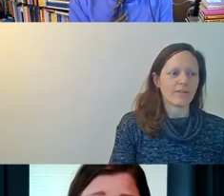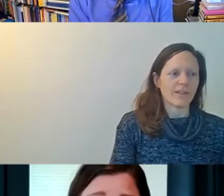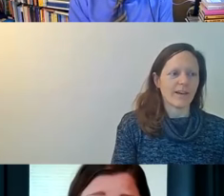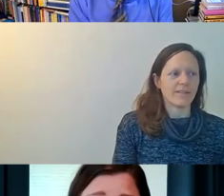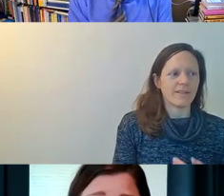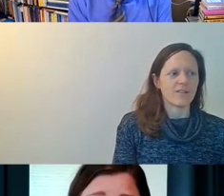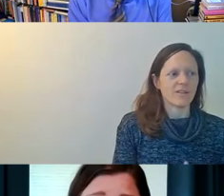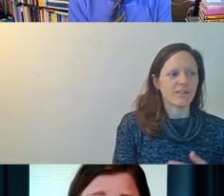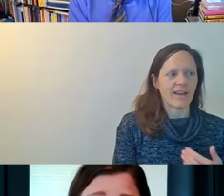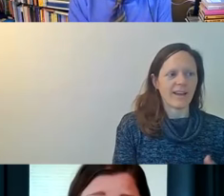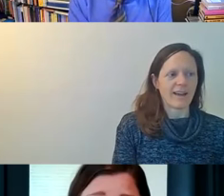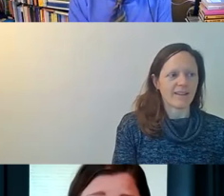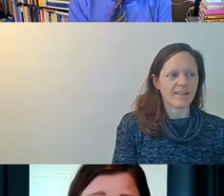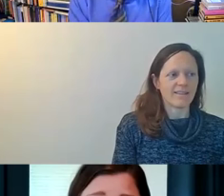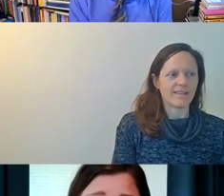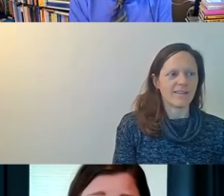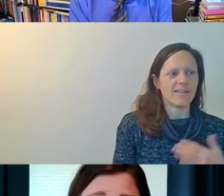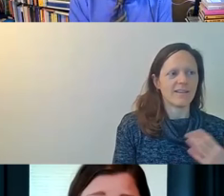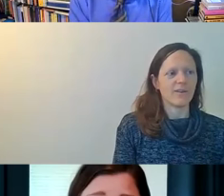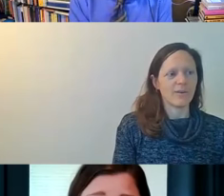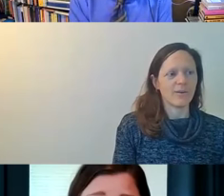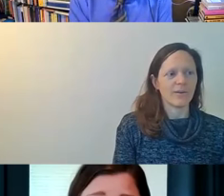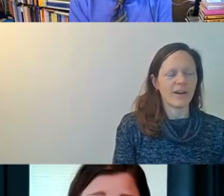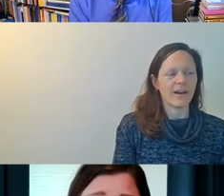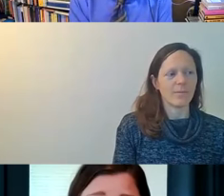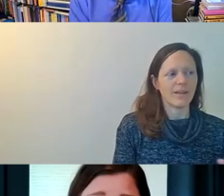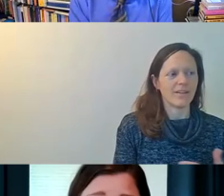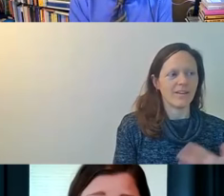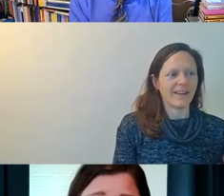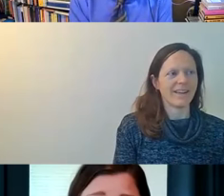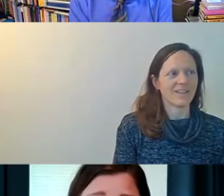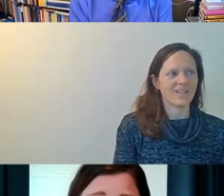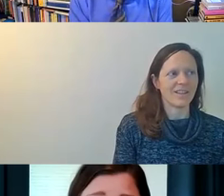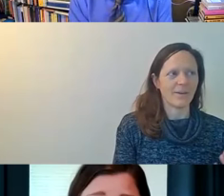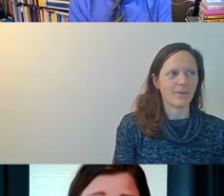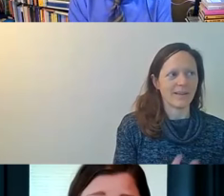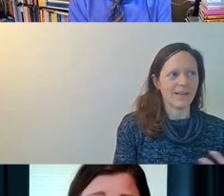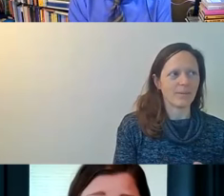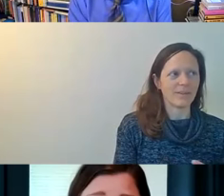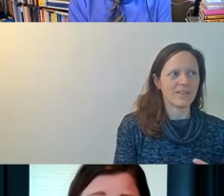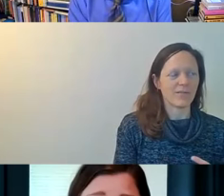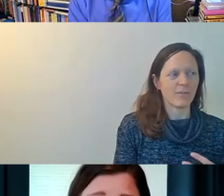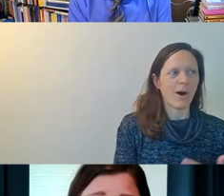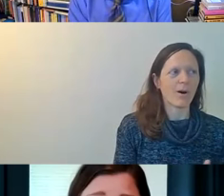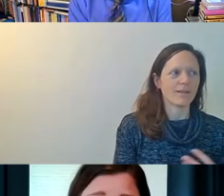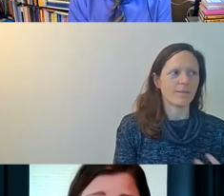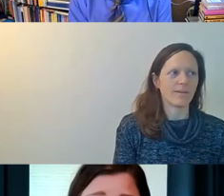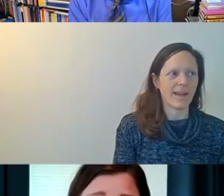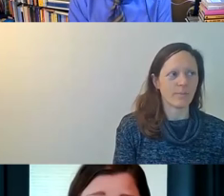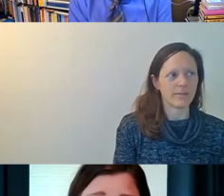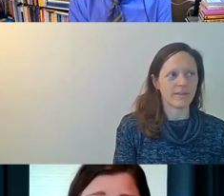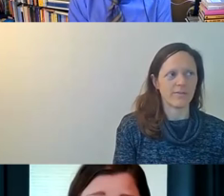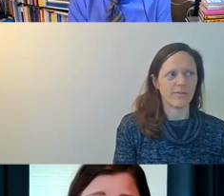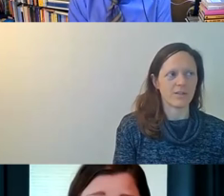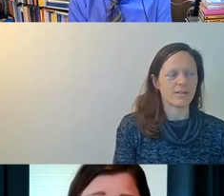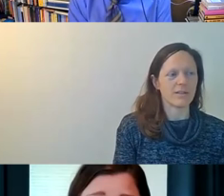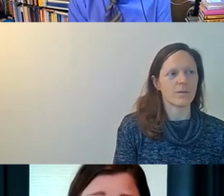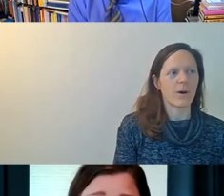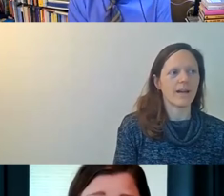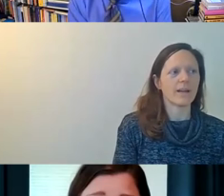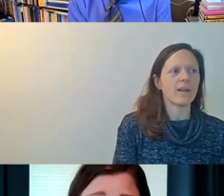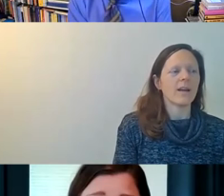to 400,000 teachers lack access to an internet connection that will enable teaching from home. That's about 10% of